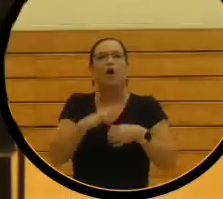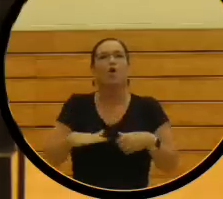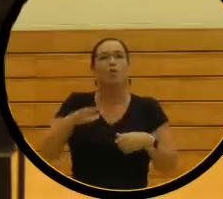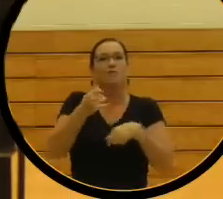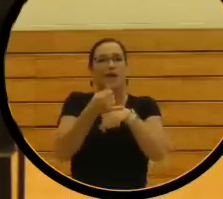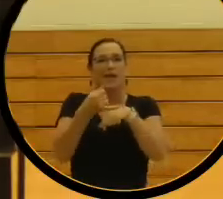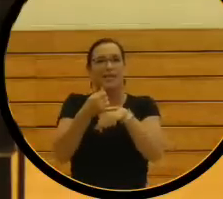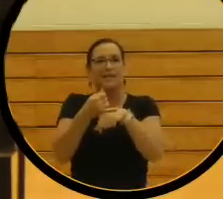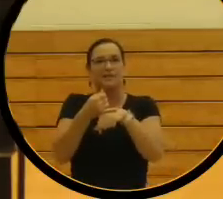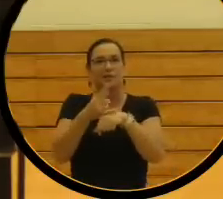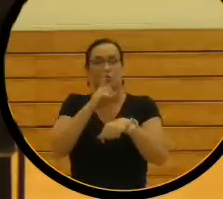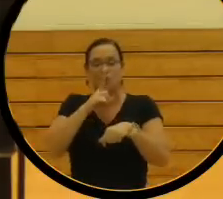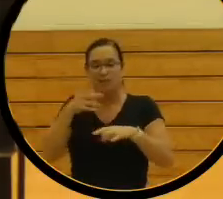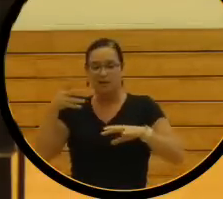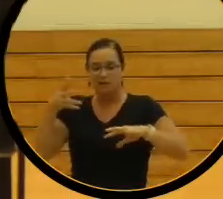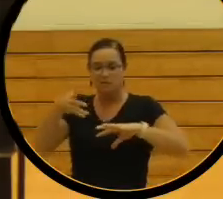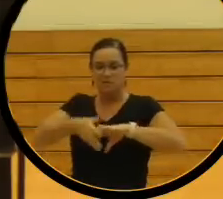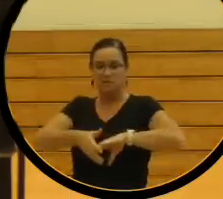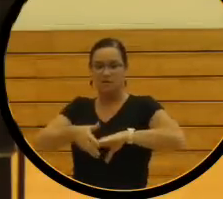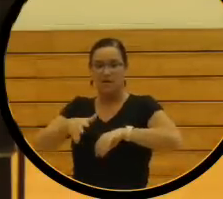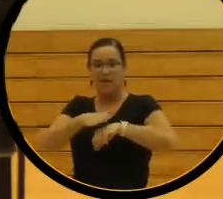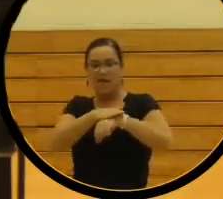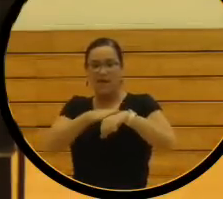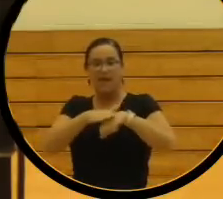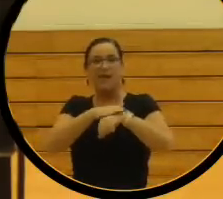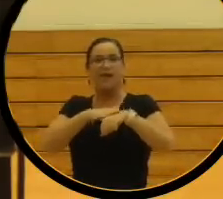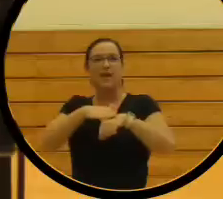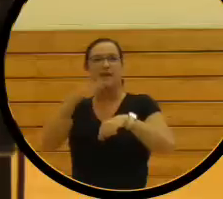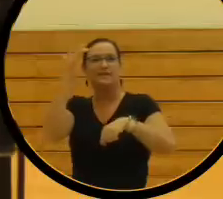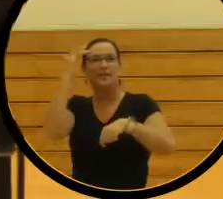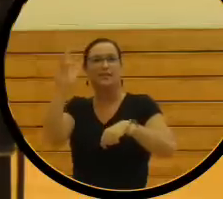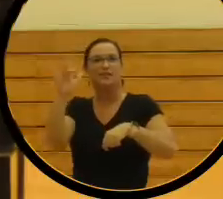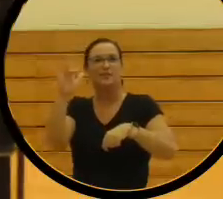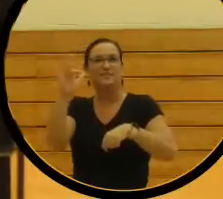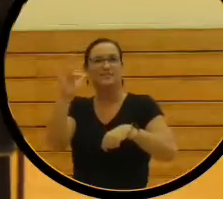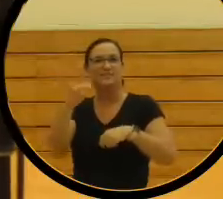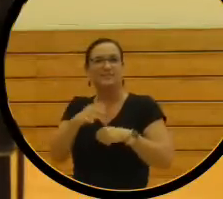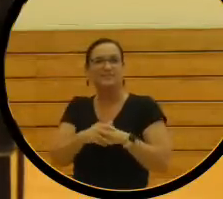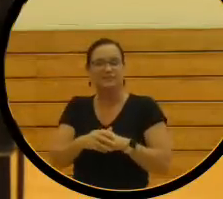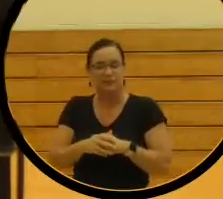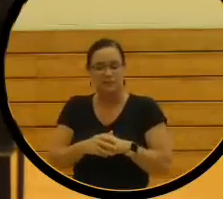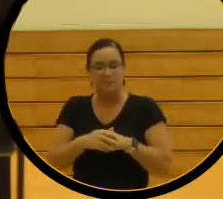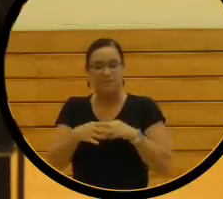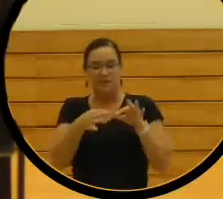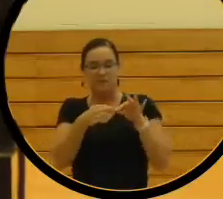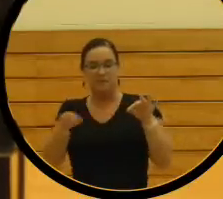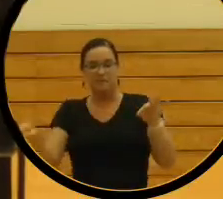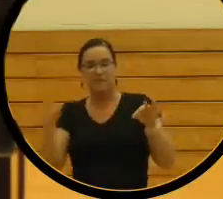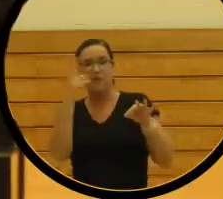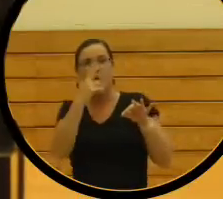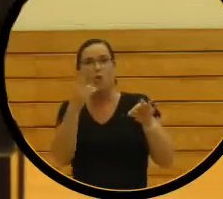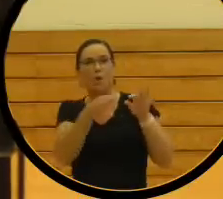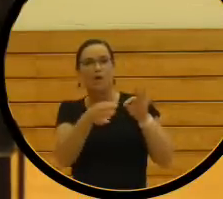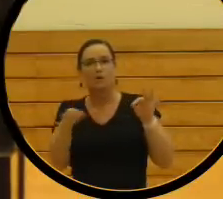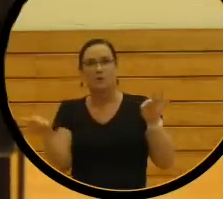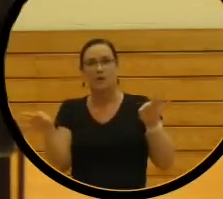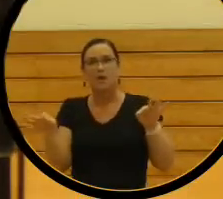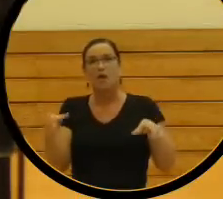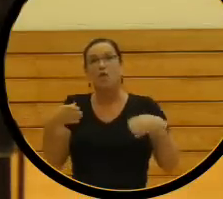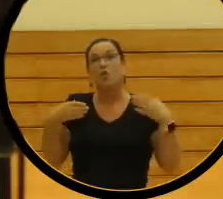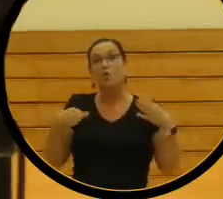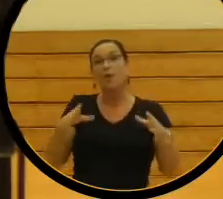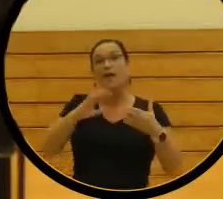embedded in the native intelligence through this Olelo no Eau that tells us hili na ipuna kalelea kau, and the way